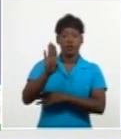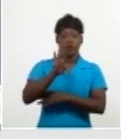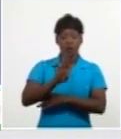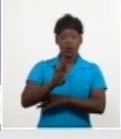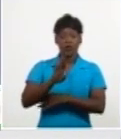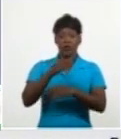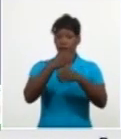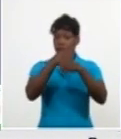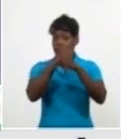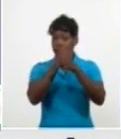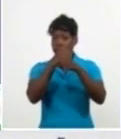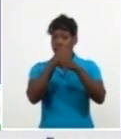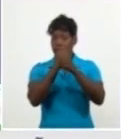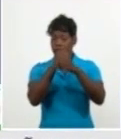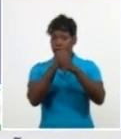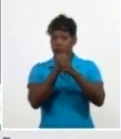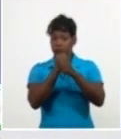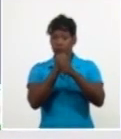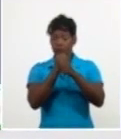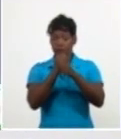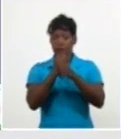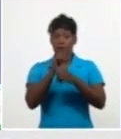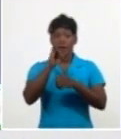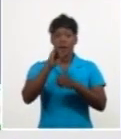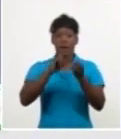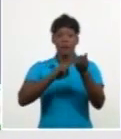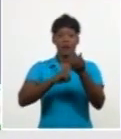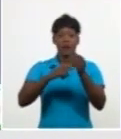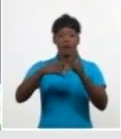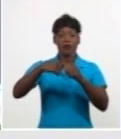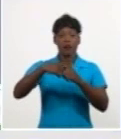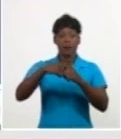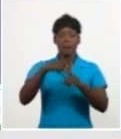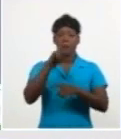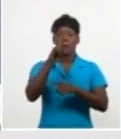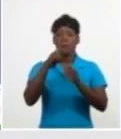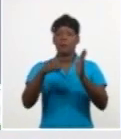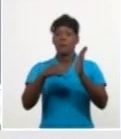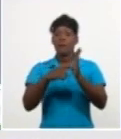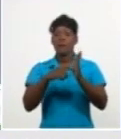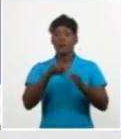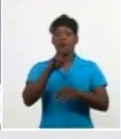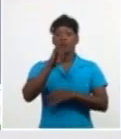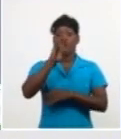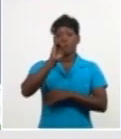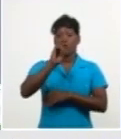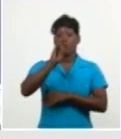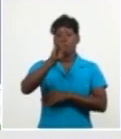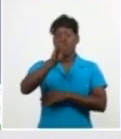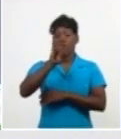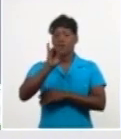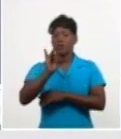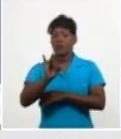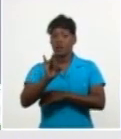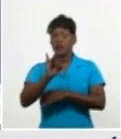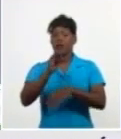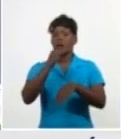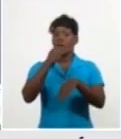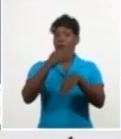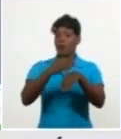2,090 samples were processed in our country's molecular biology laboratories. In the Pedro Curie Institute of Tropical